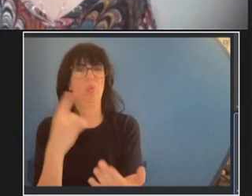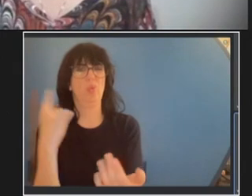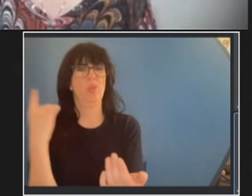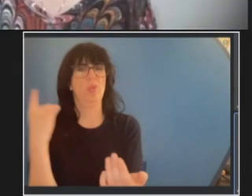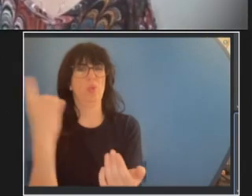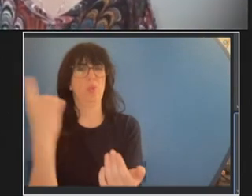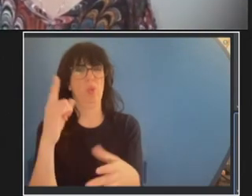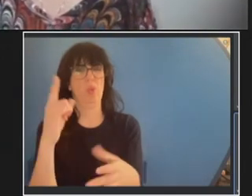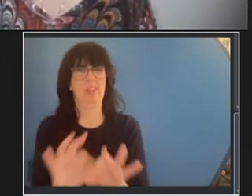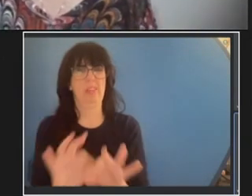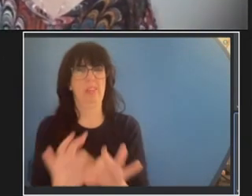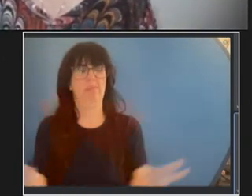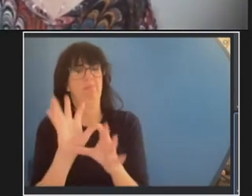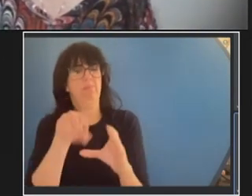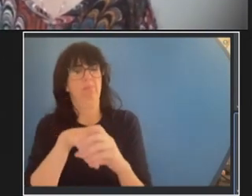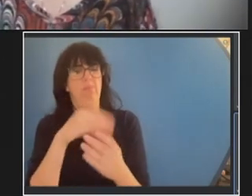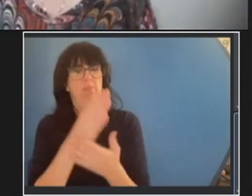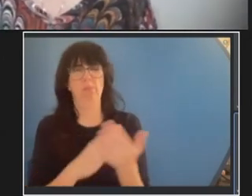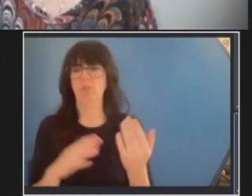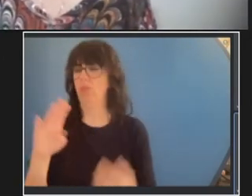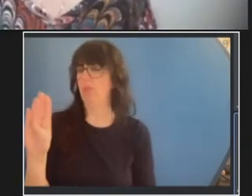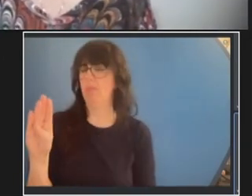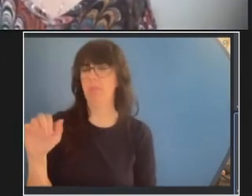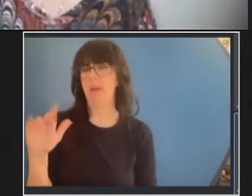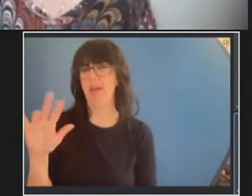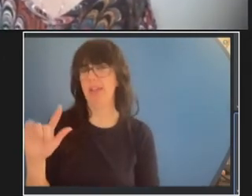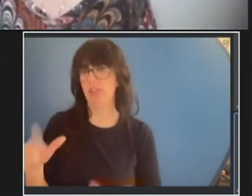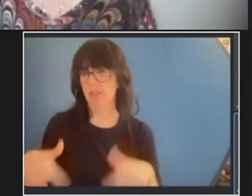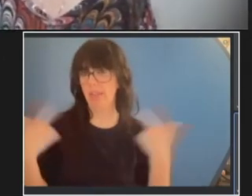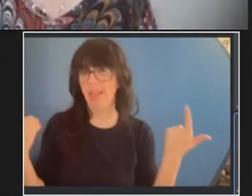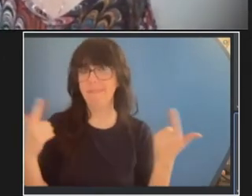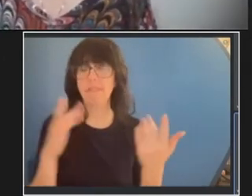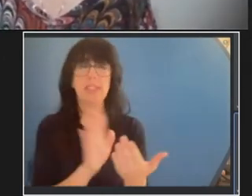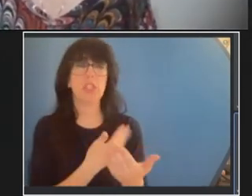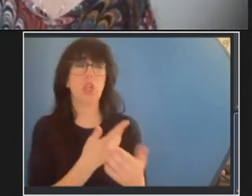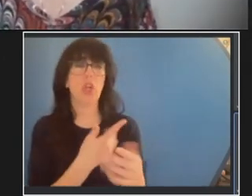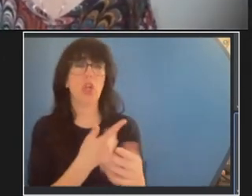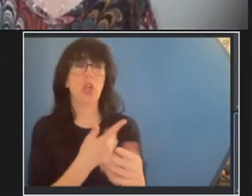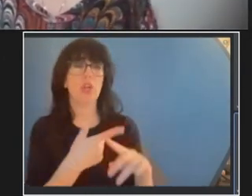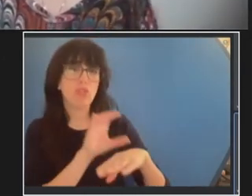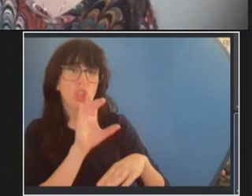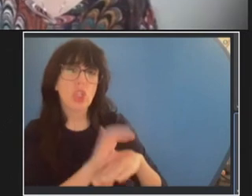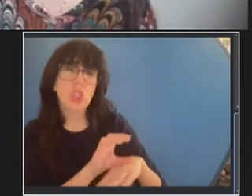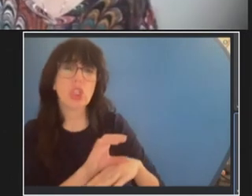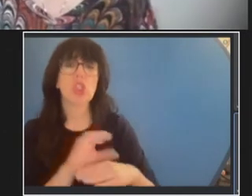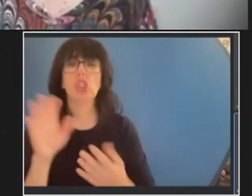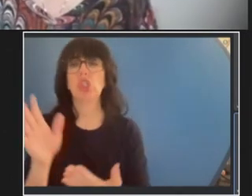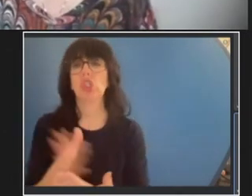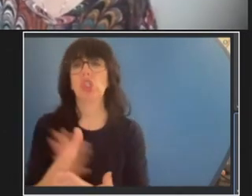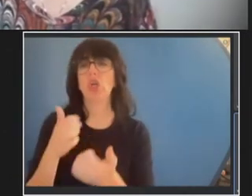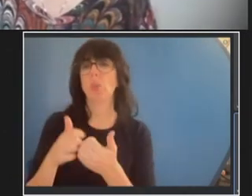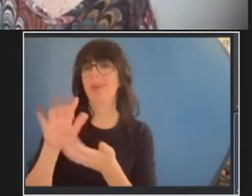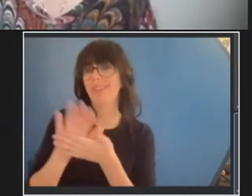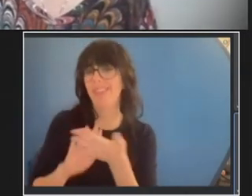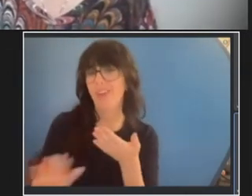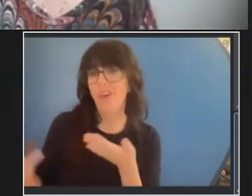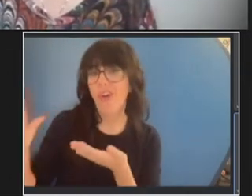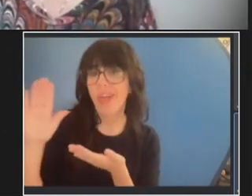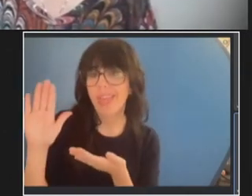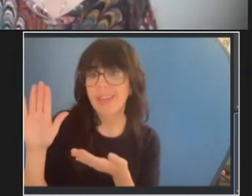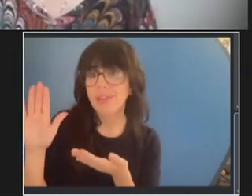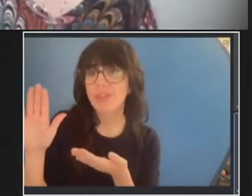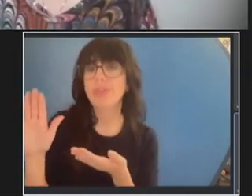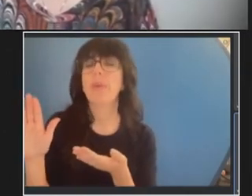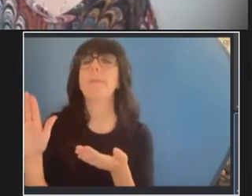life. Songs from church, songs sung with the college quartet, songs he wrote, sang, and